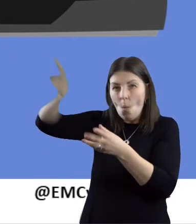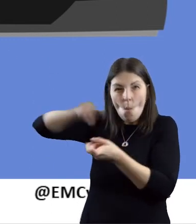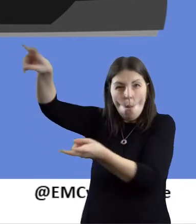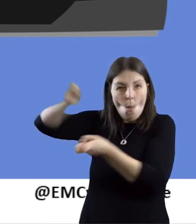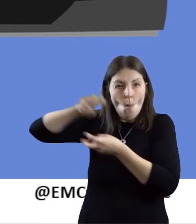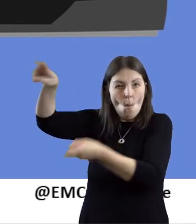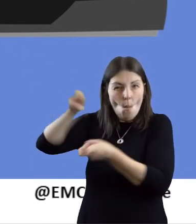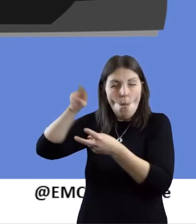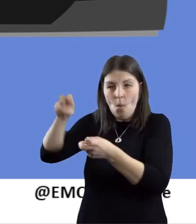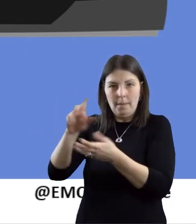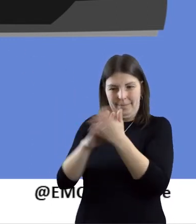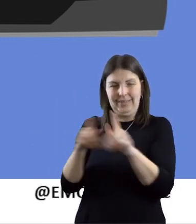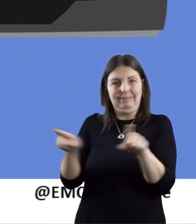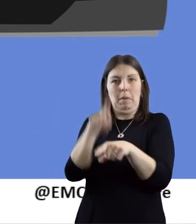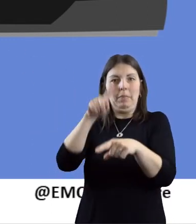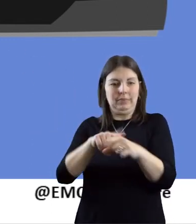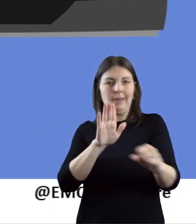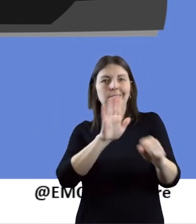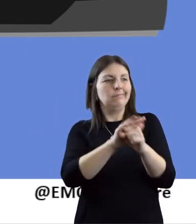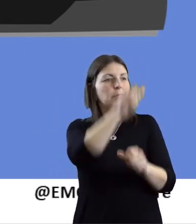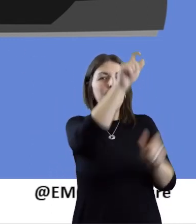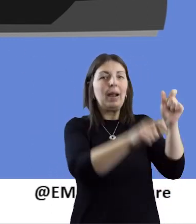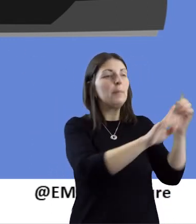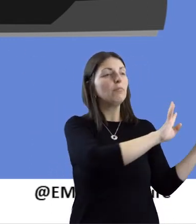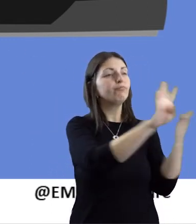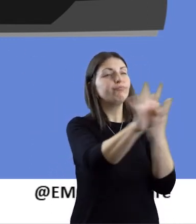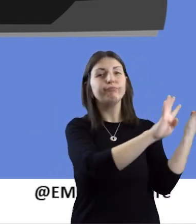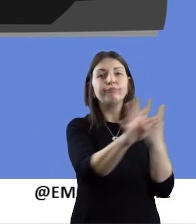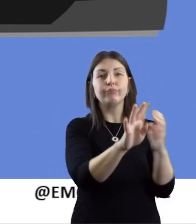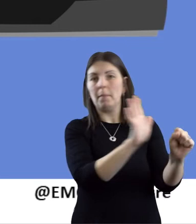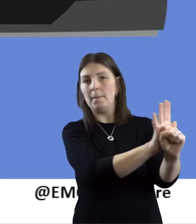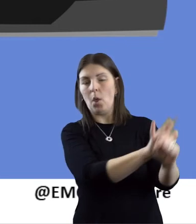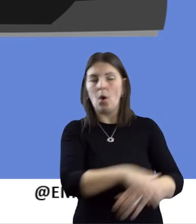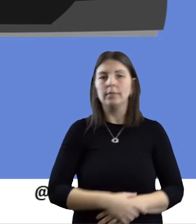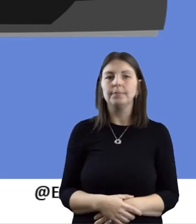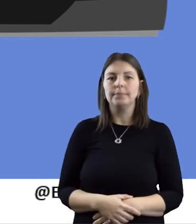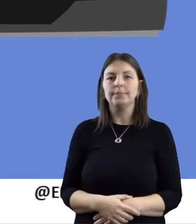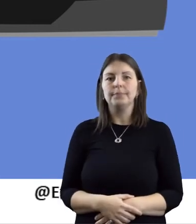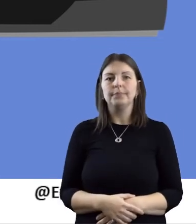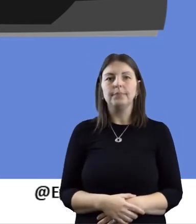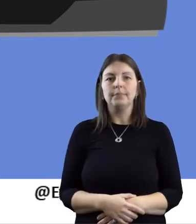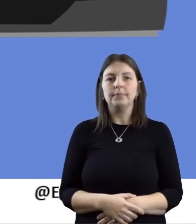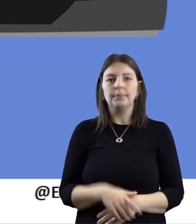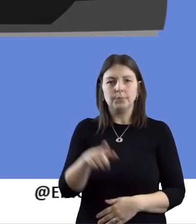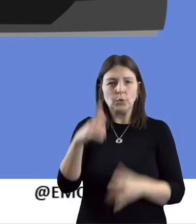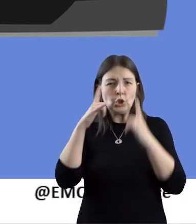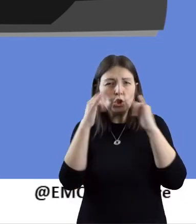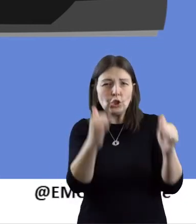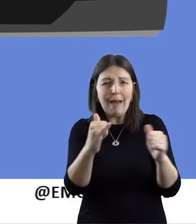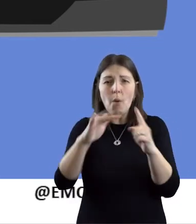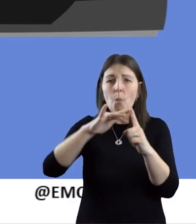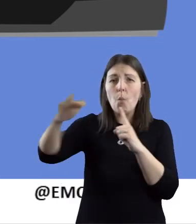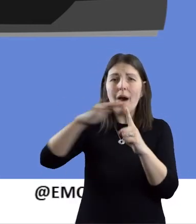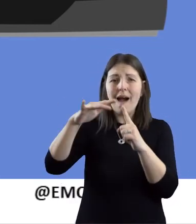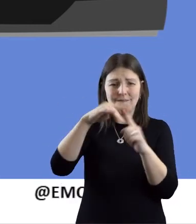omnidirectional, broadcasting signals outwards in all directions, like a giant inflatable beach ball. Careful placement of the hub will